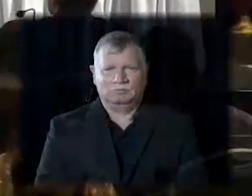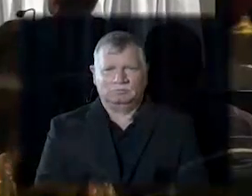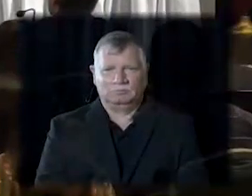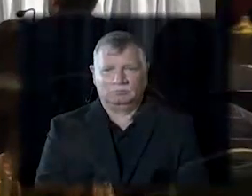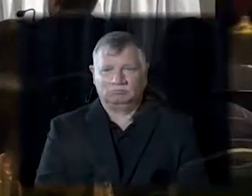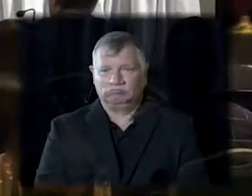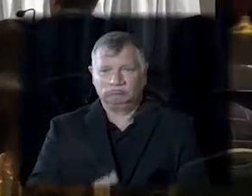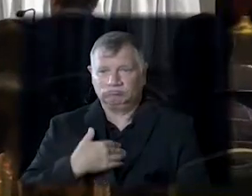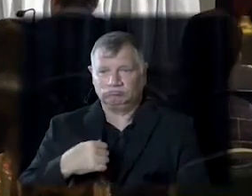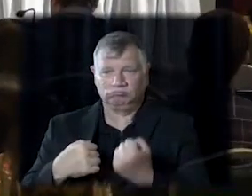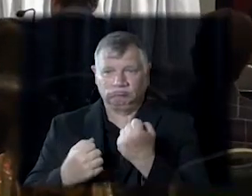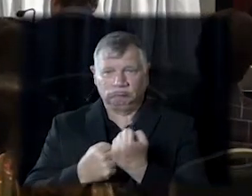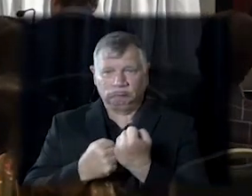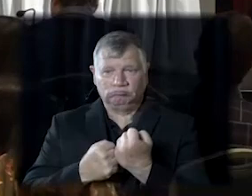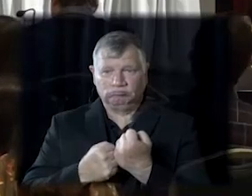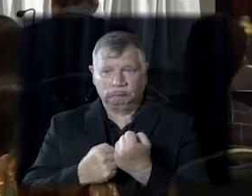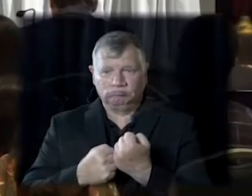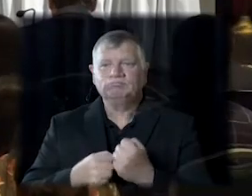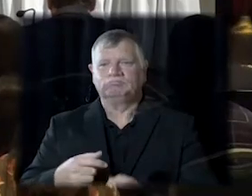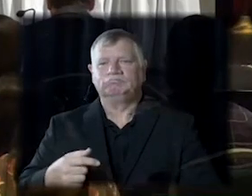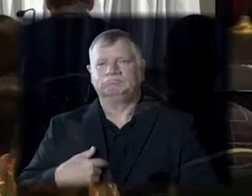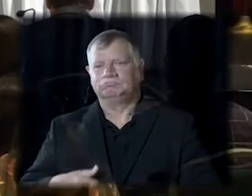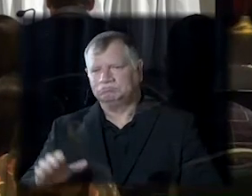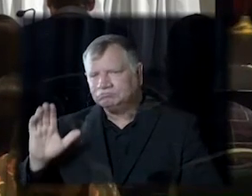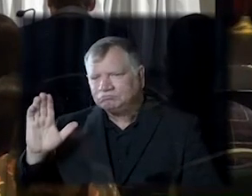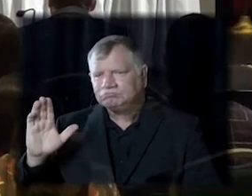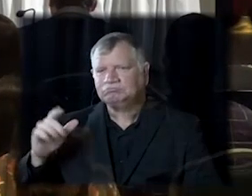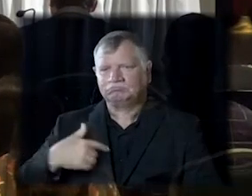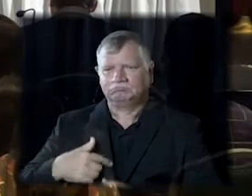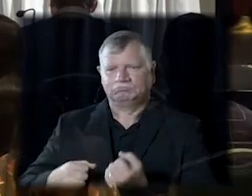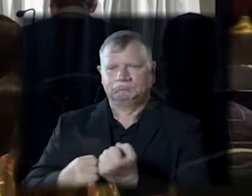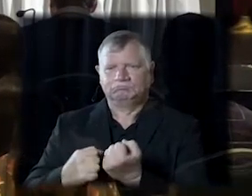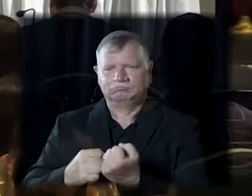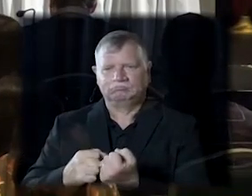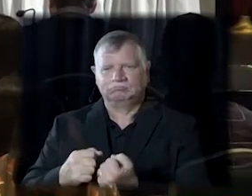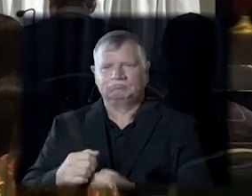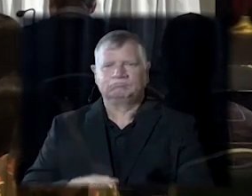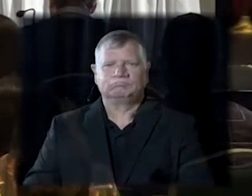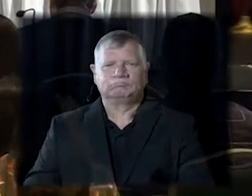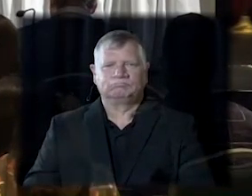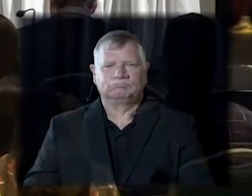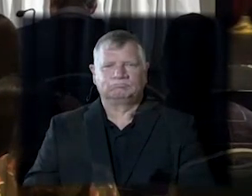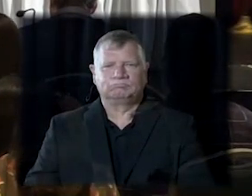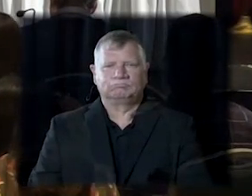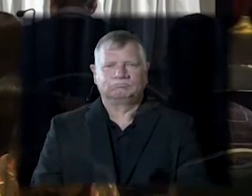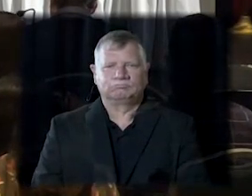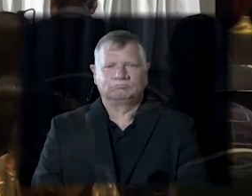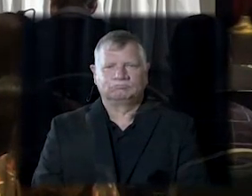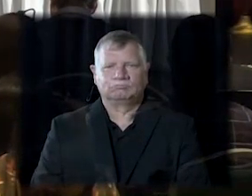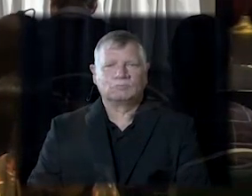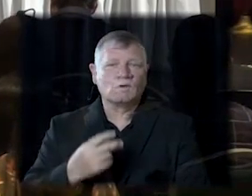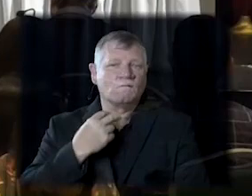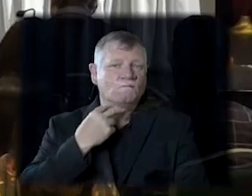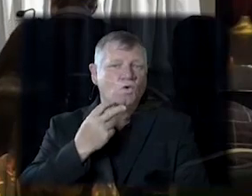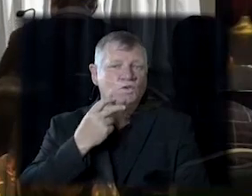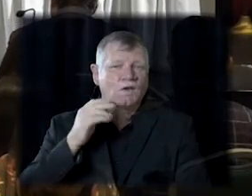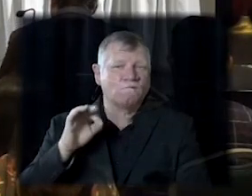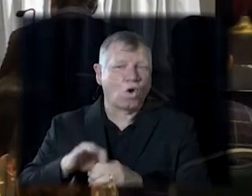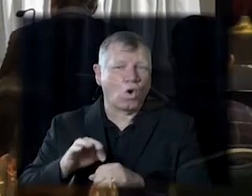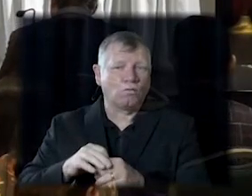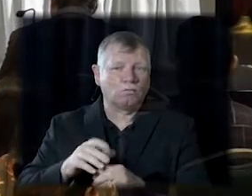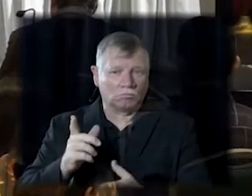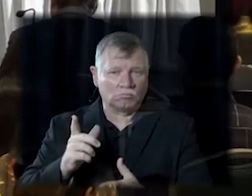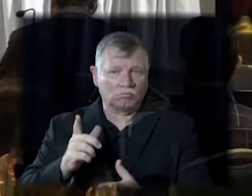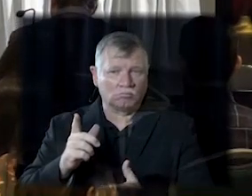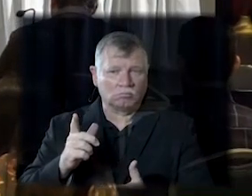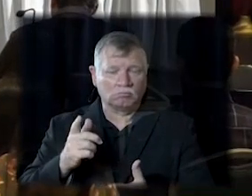anybody like to second that motion? I'll second that motion, Mr. Chairman. Thank you. I'd like to ask for a voice vote. Those in